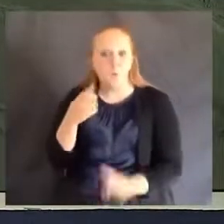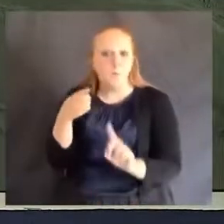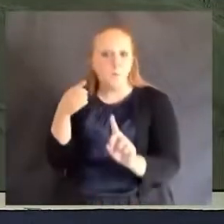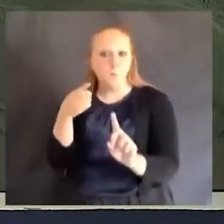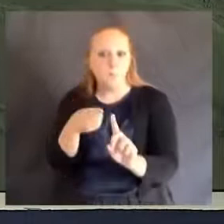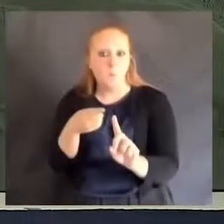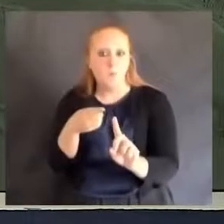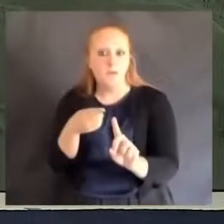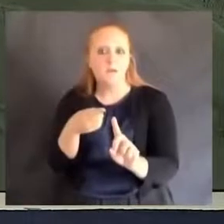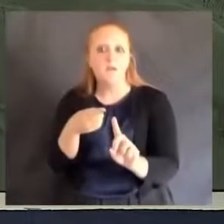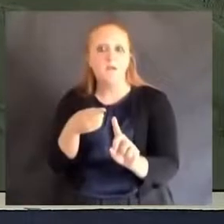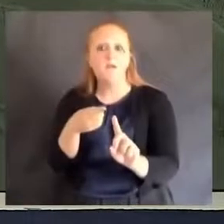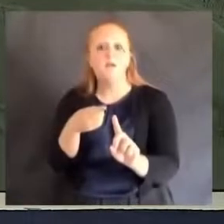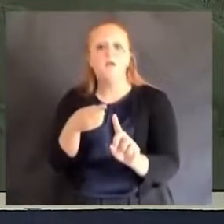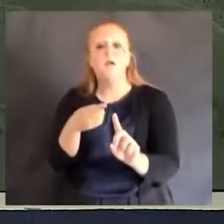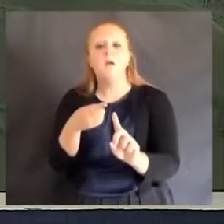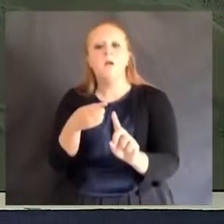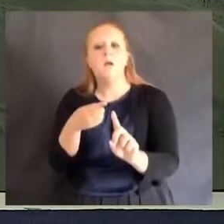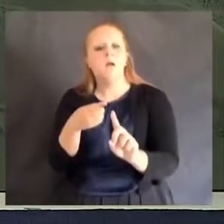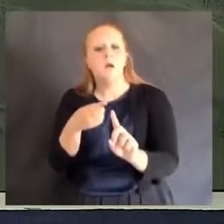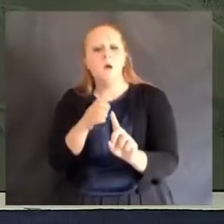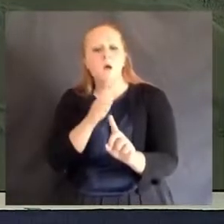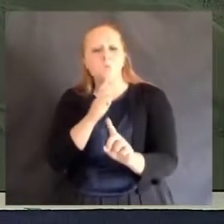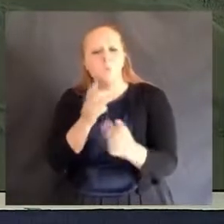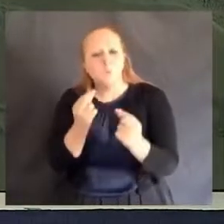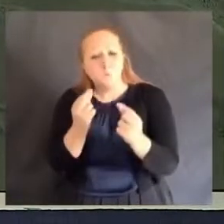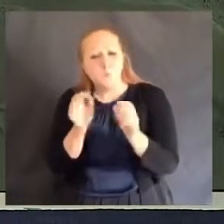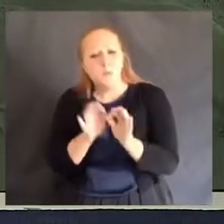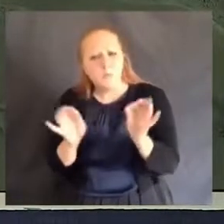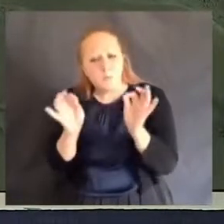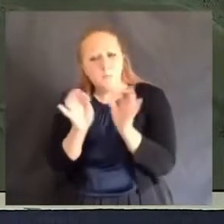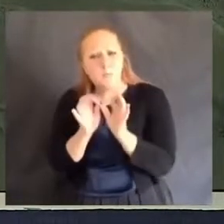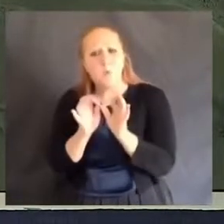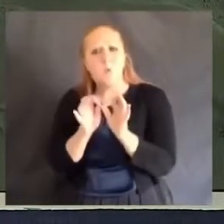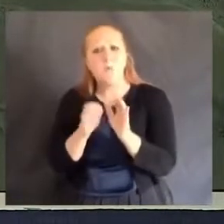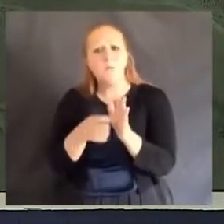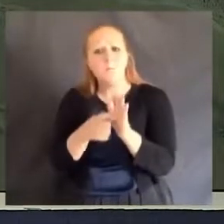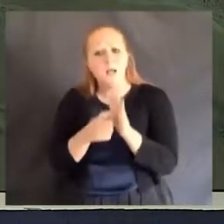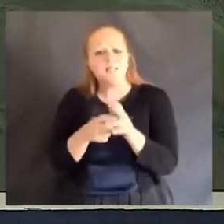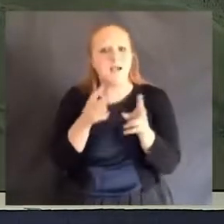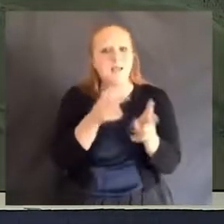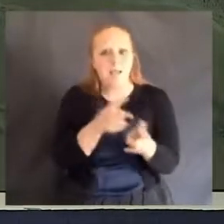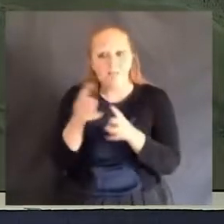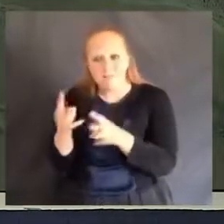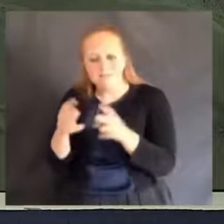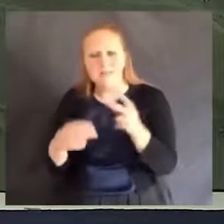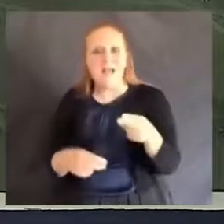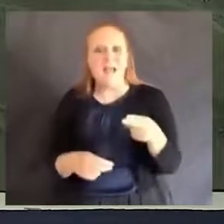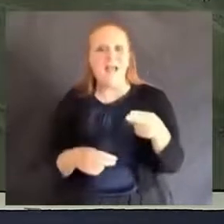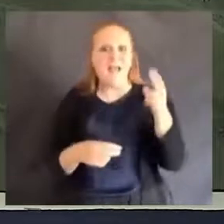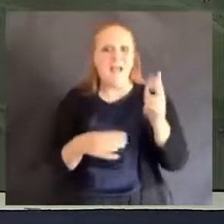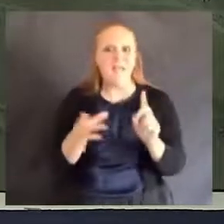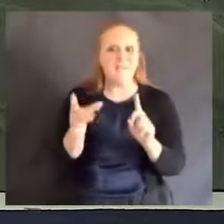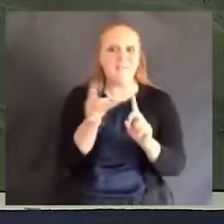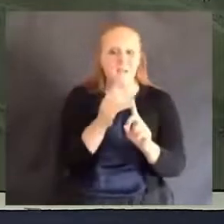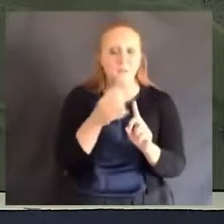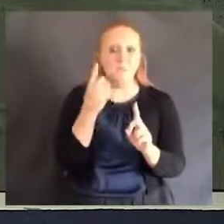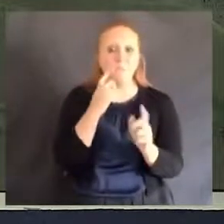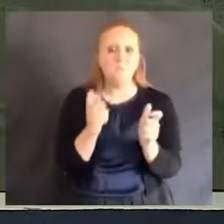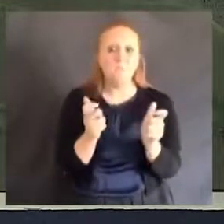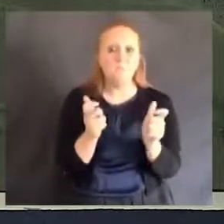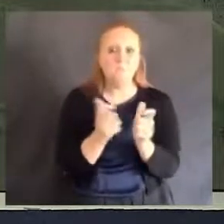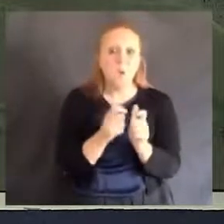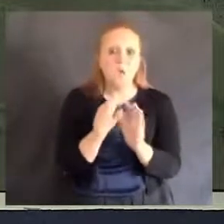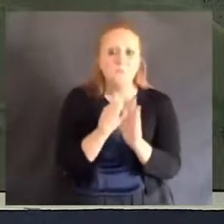to make sure it's analogous, the situation between a higher infection rate in a smaller state versus a